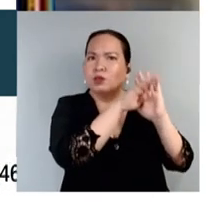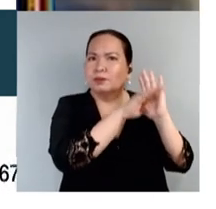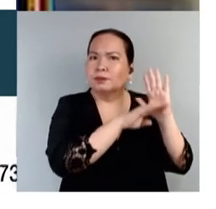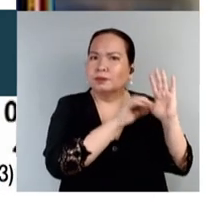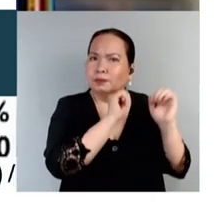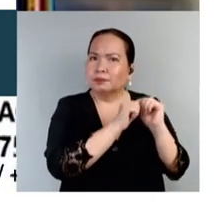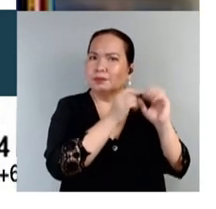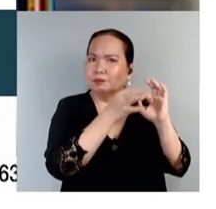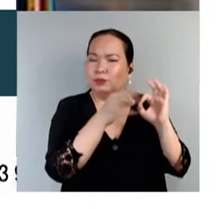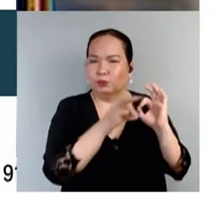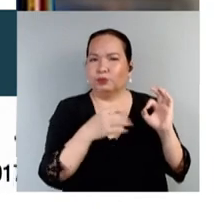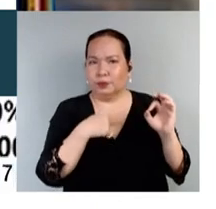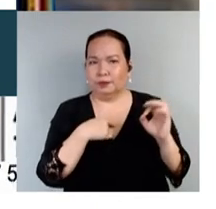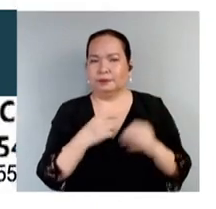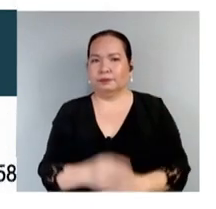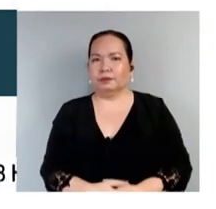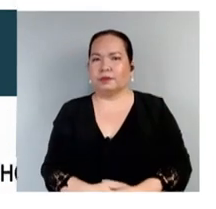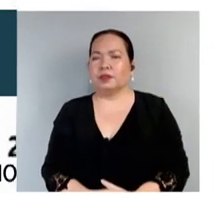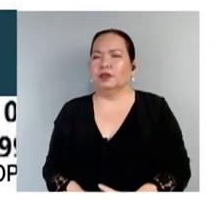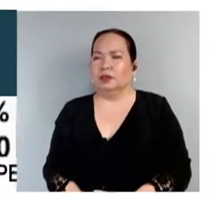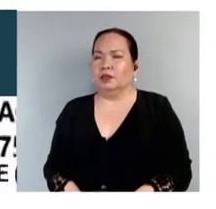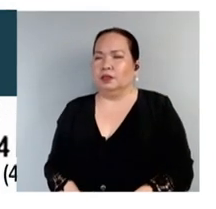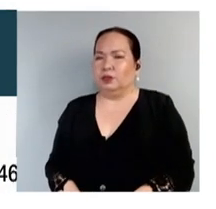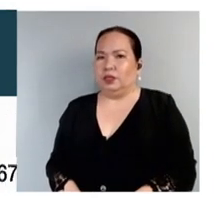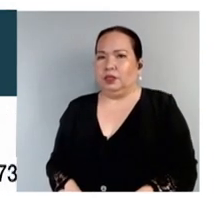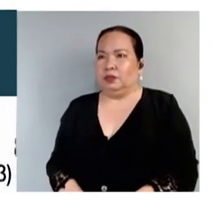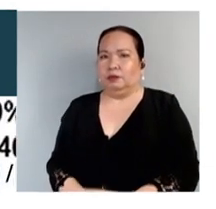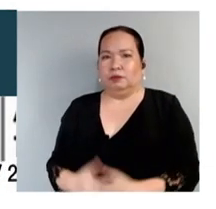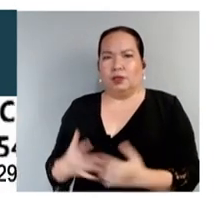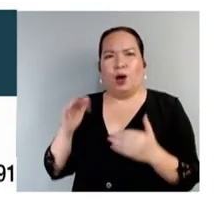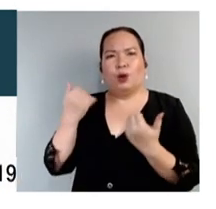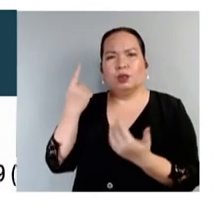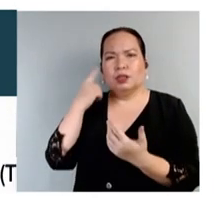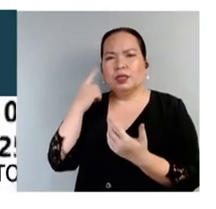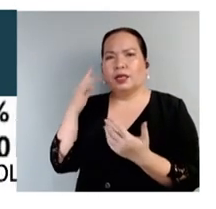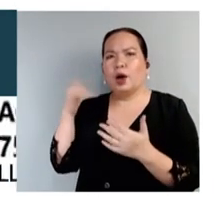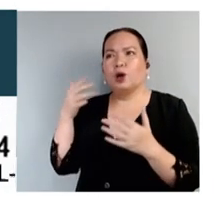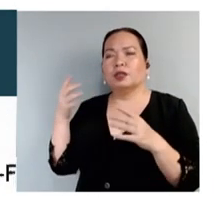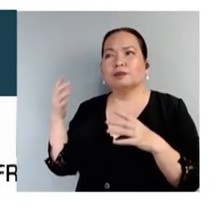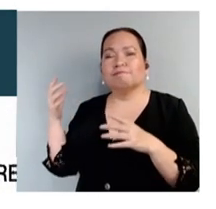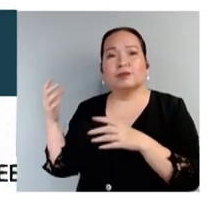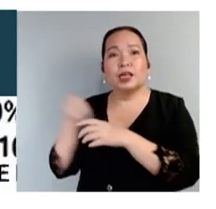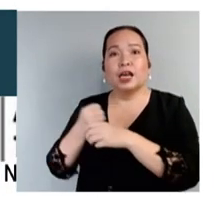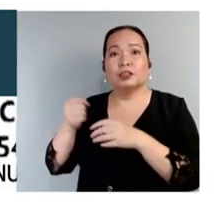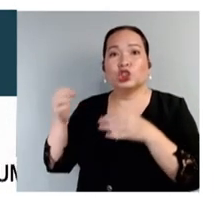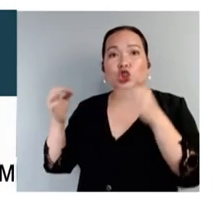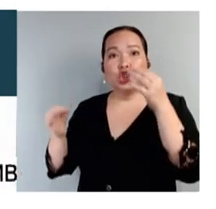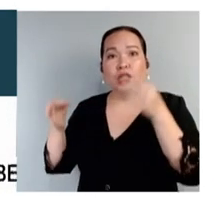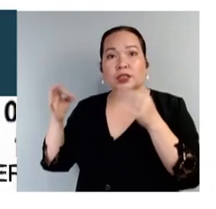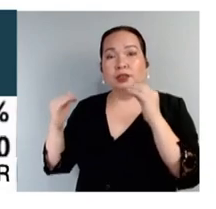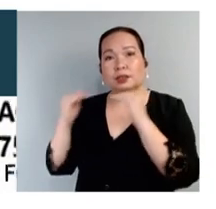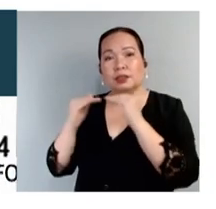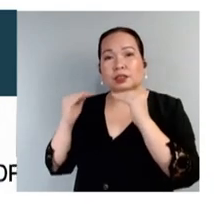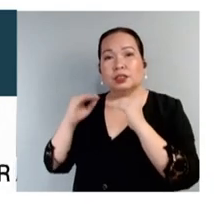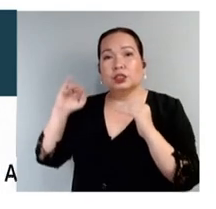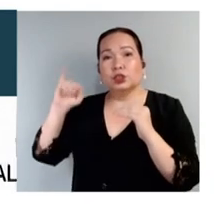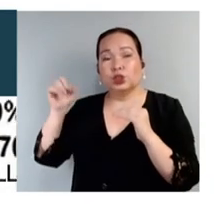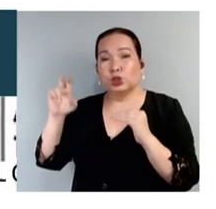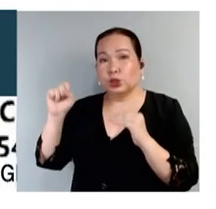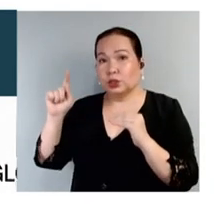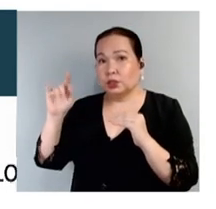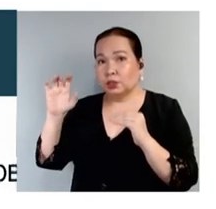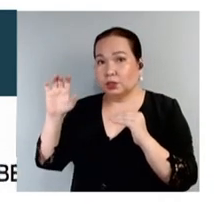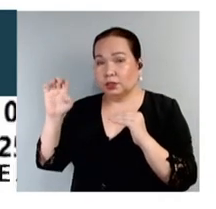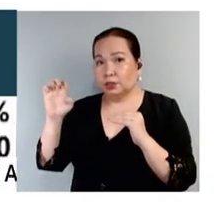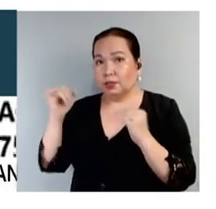law. How do you see justice under a Lacson presidency, Professor Tayao? I mean, we know the stories.